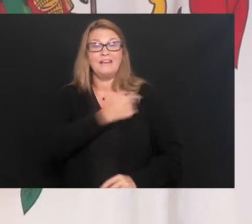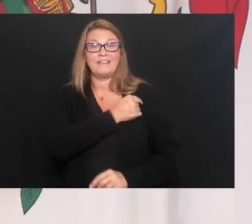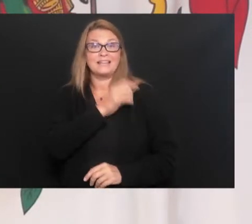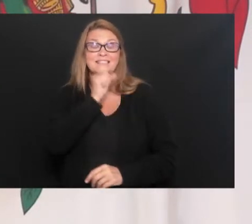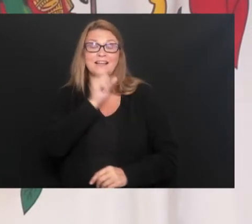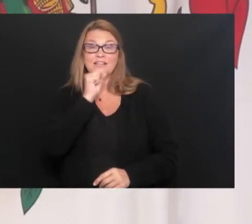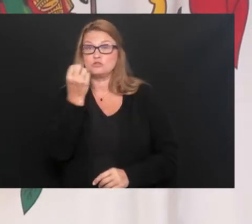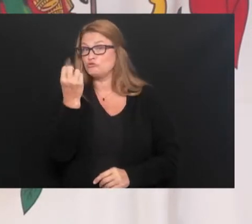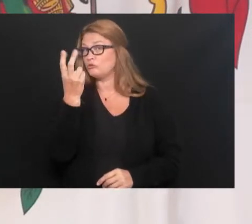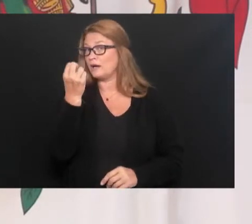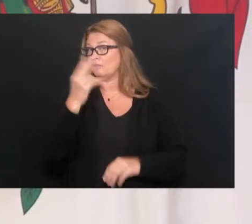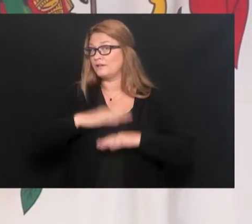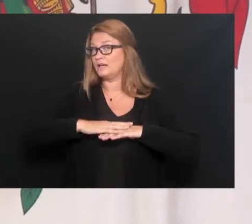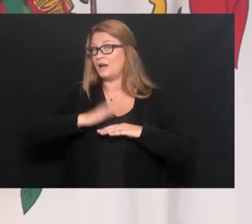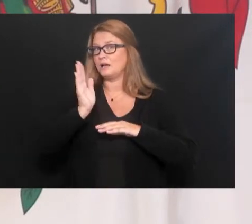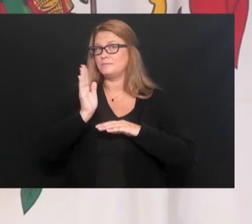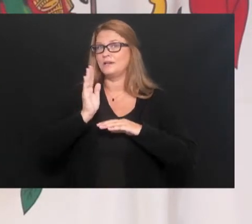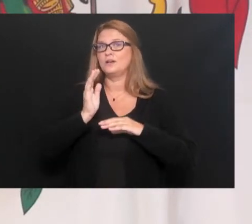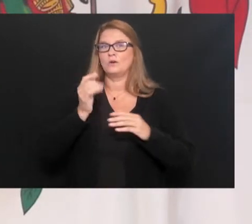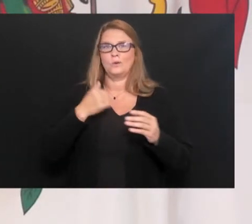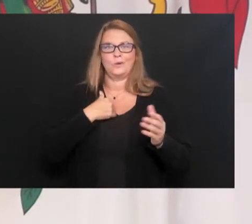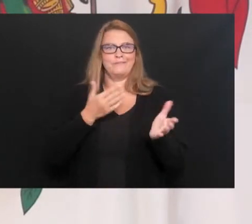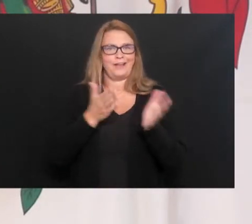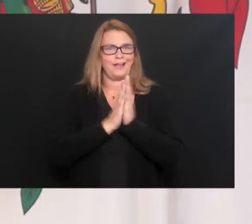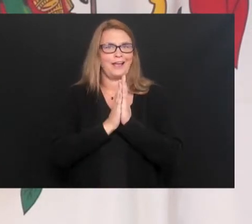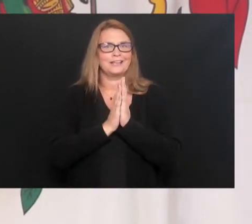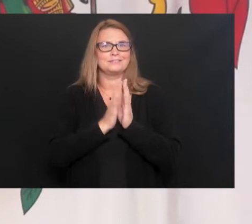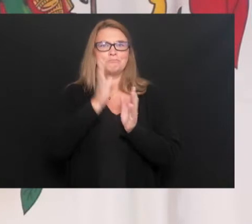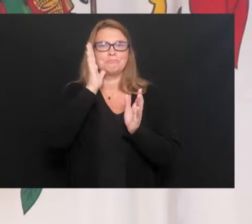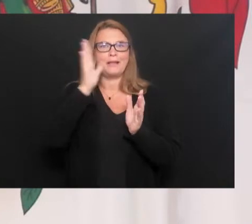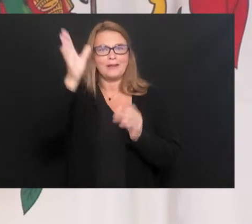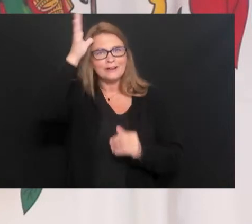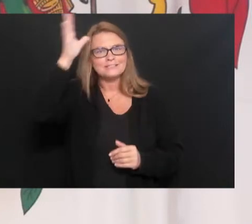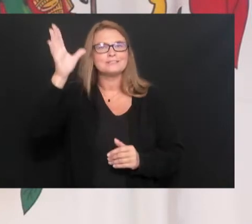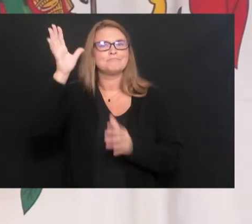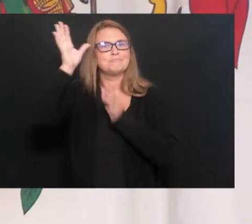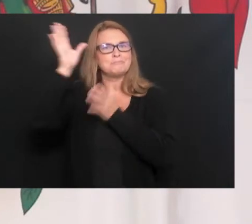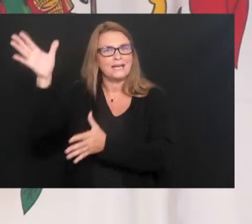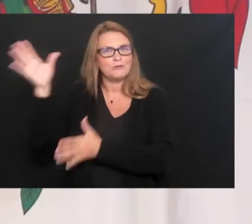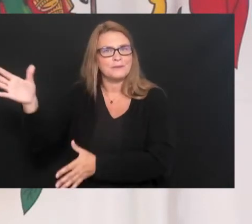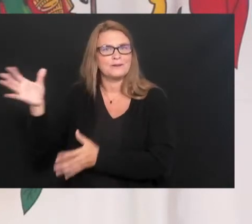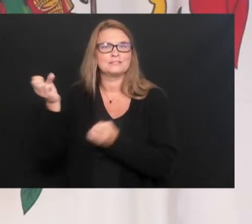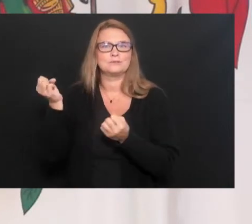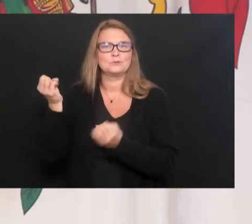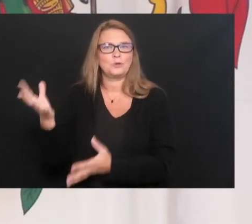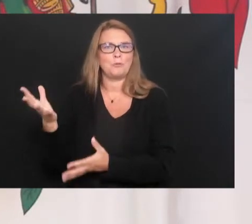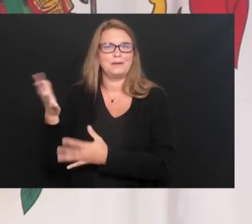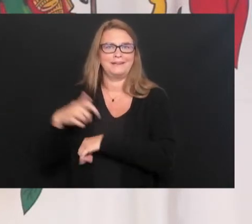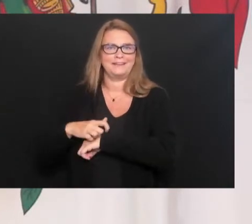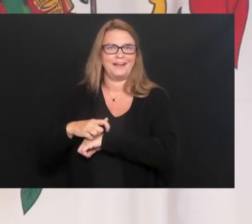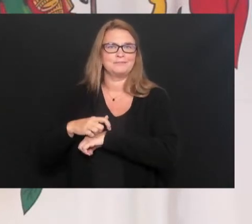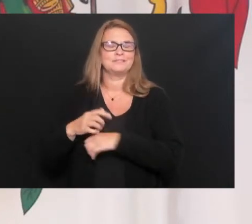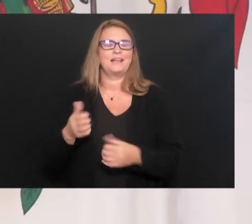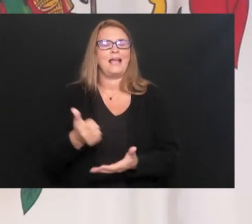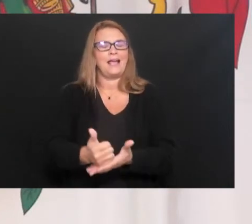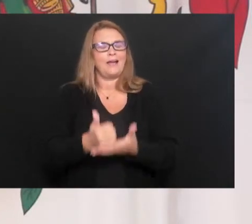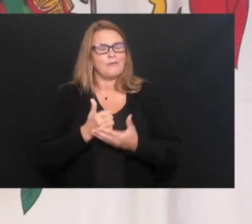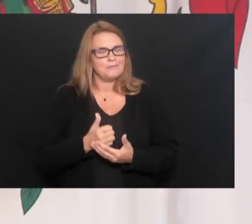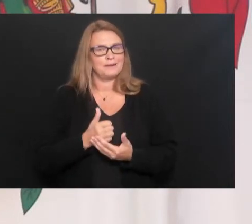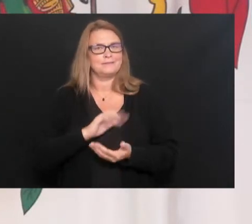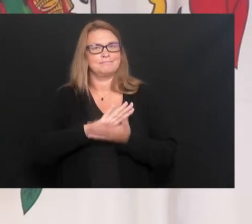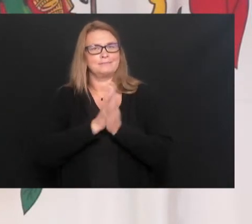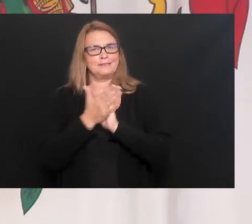and older, I asked our parents and grandparents so many times, help us get the kids